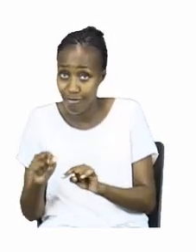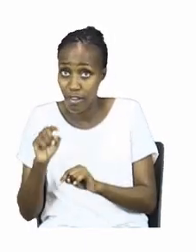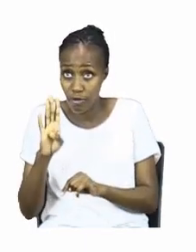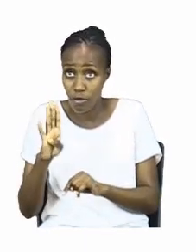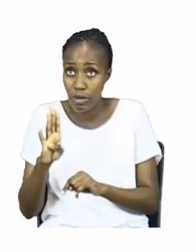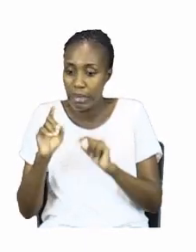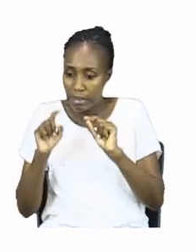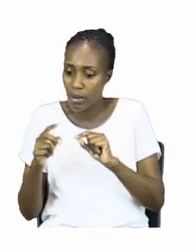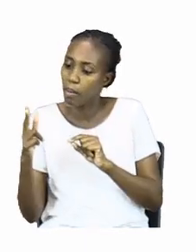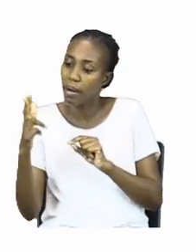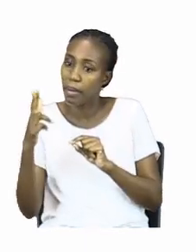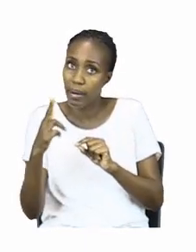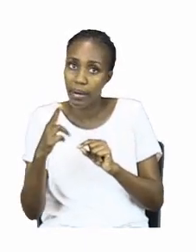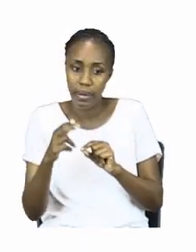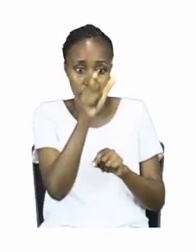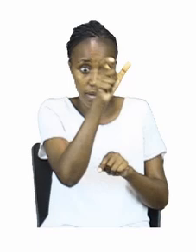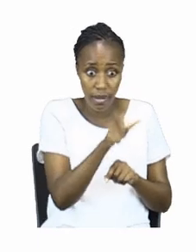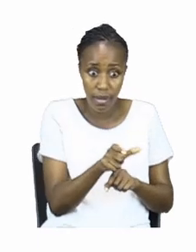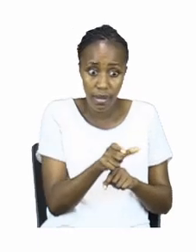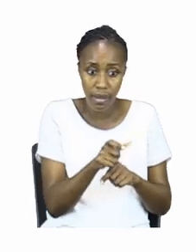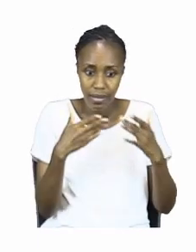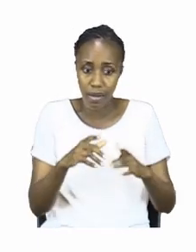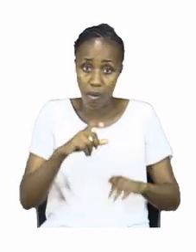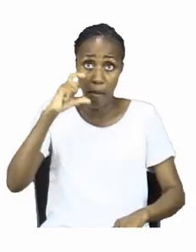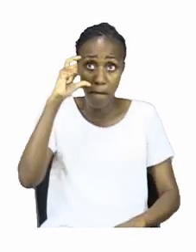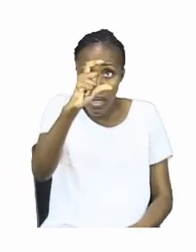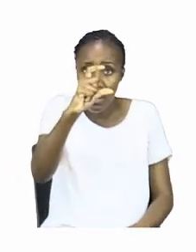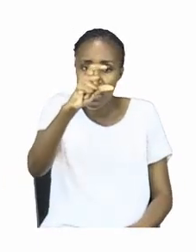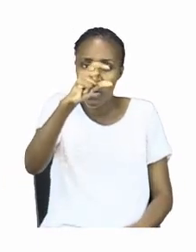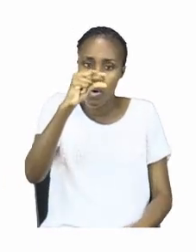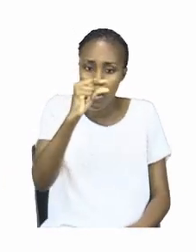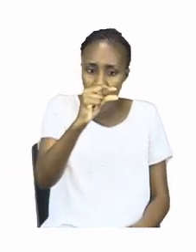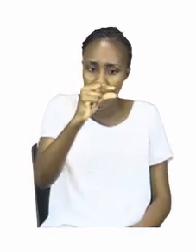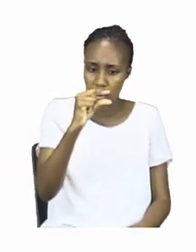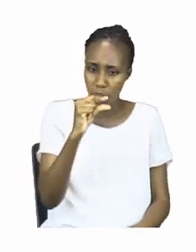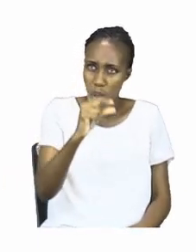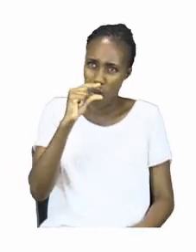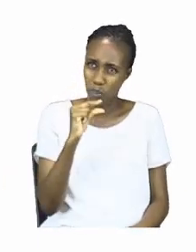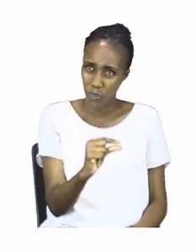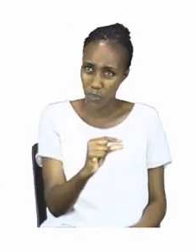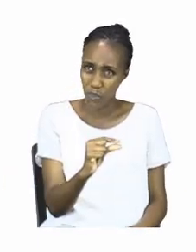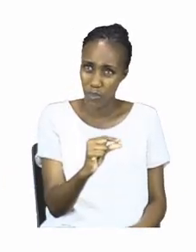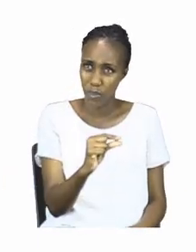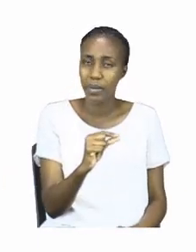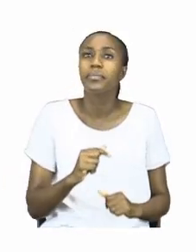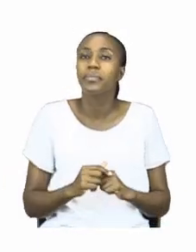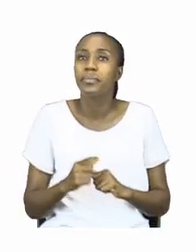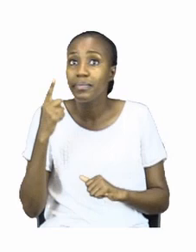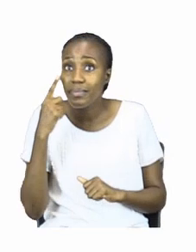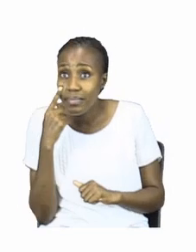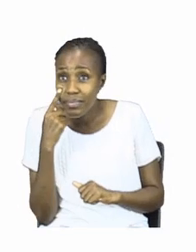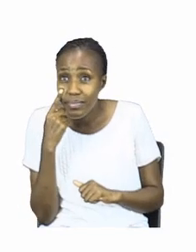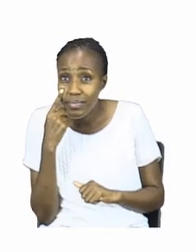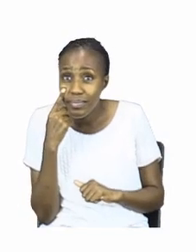from the biggest actually to the smallest. Now there you will see in the pictures,